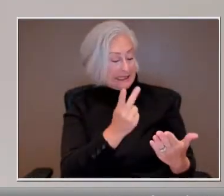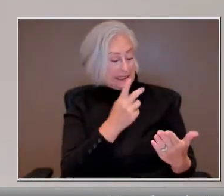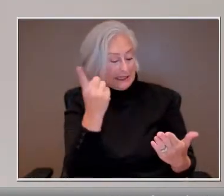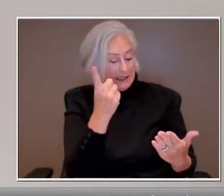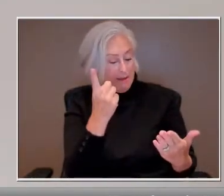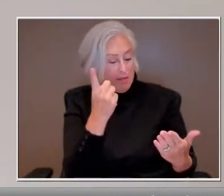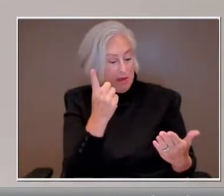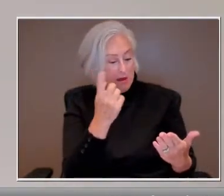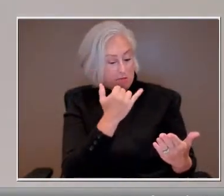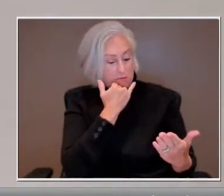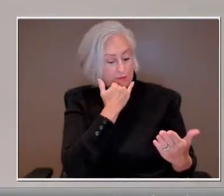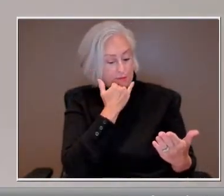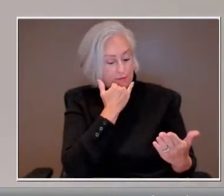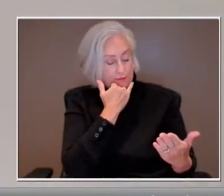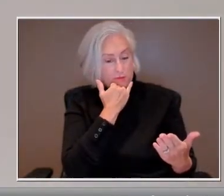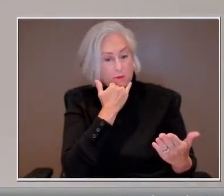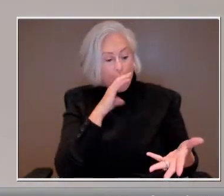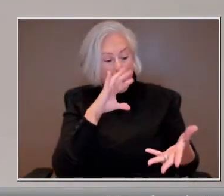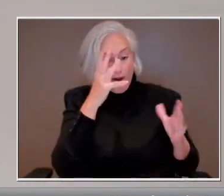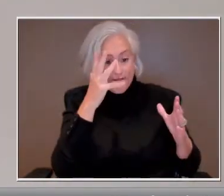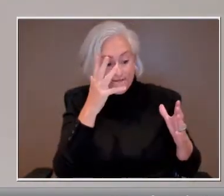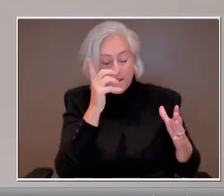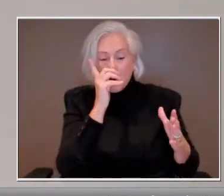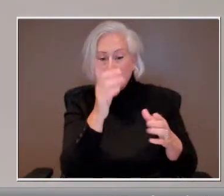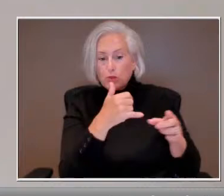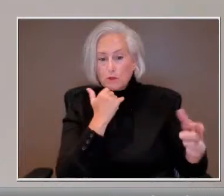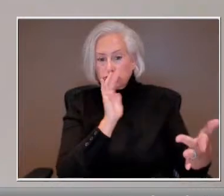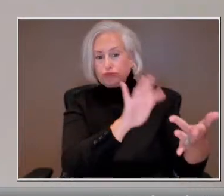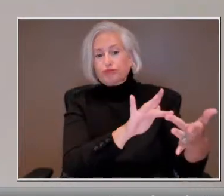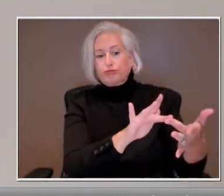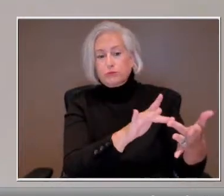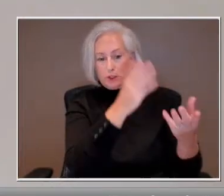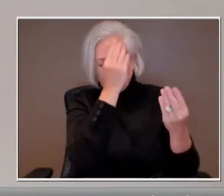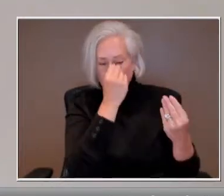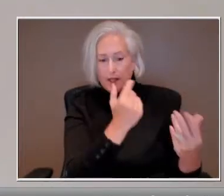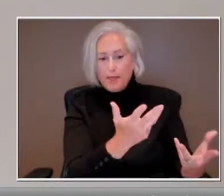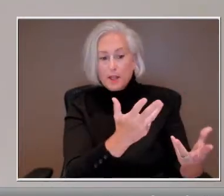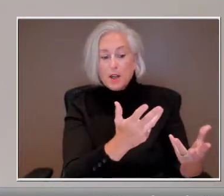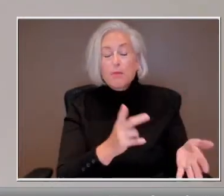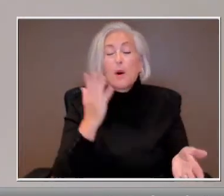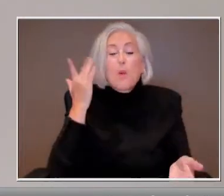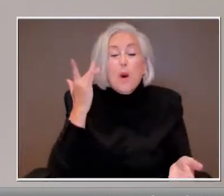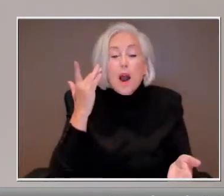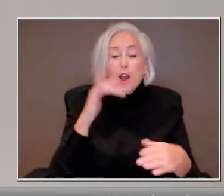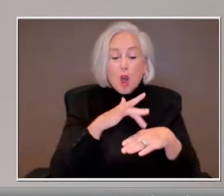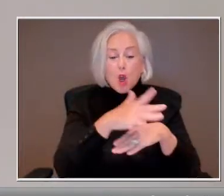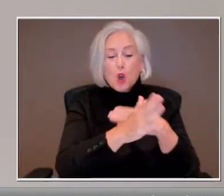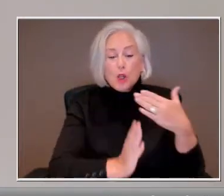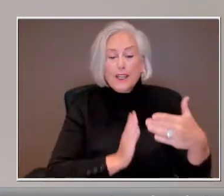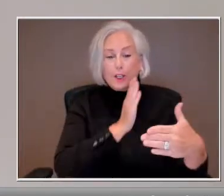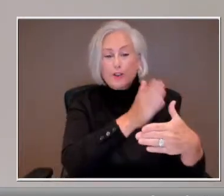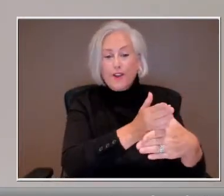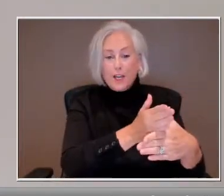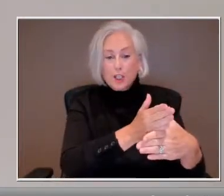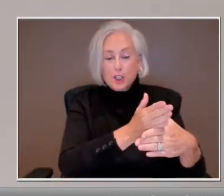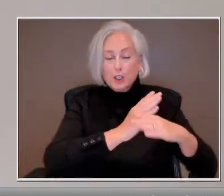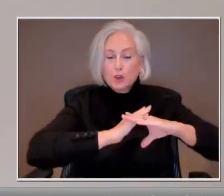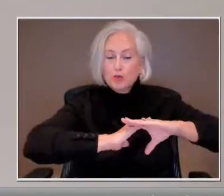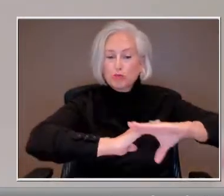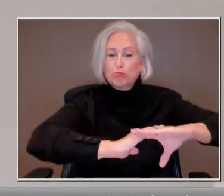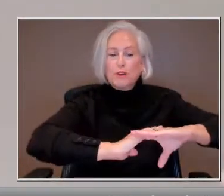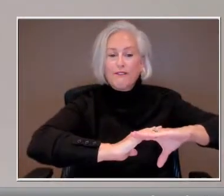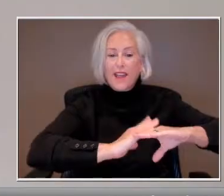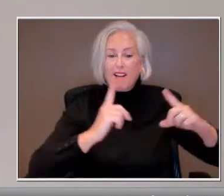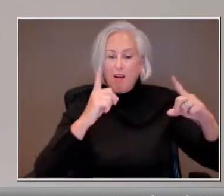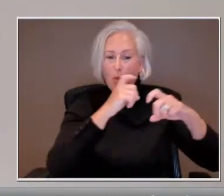with the vital signs that were gotten. And this allows early intervention if needed to prevent complications. And